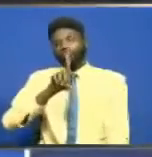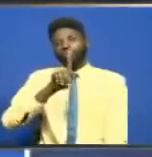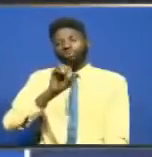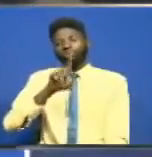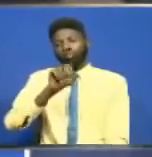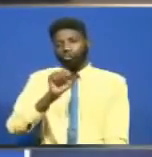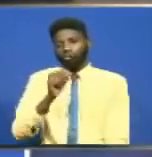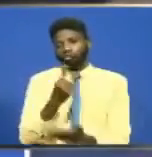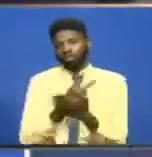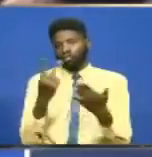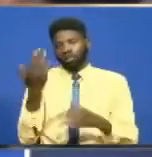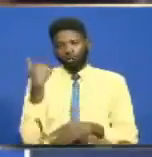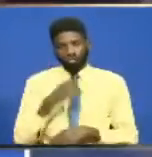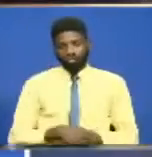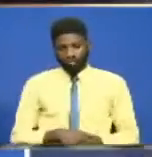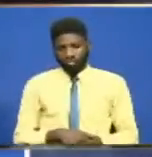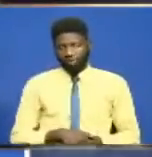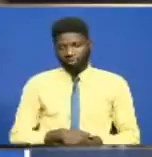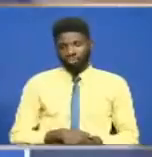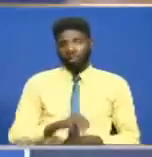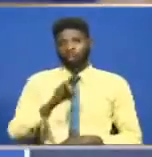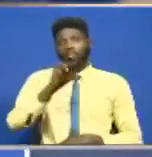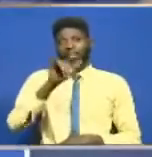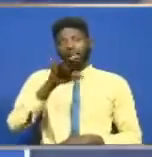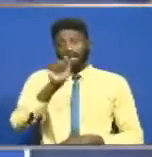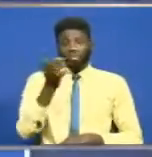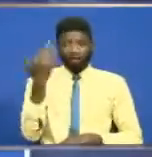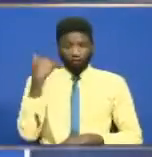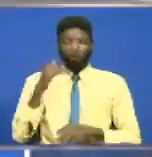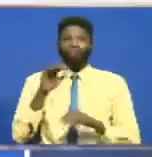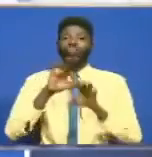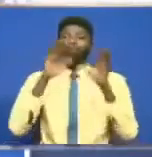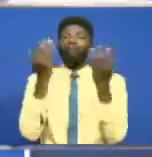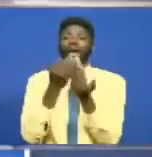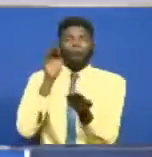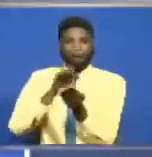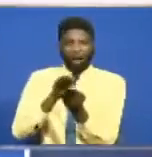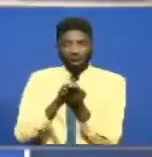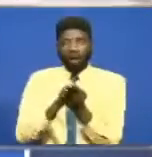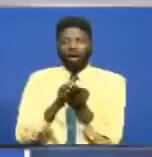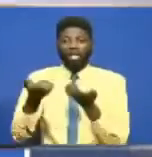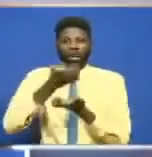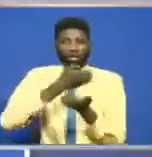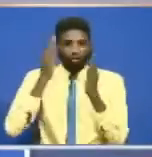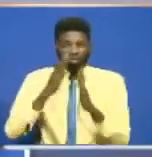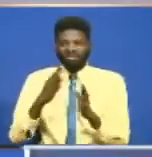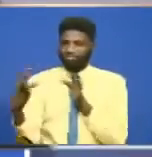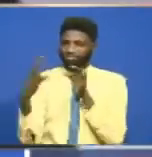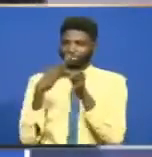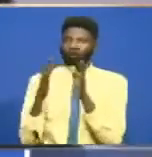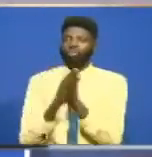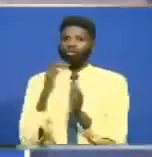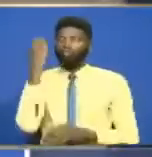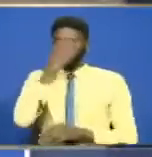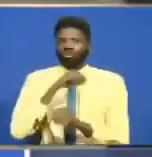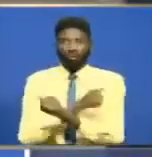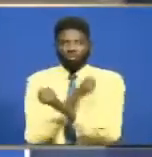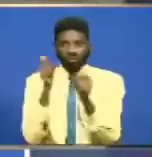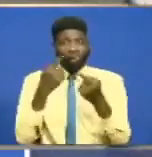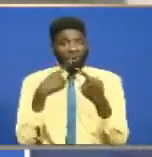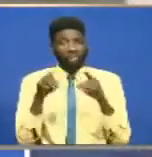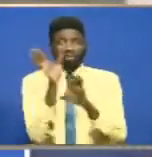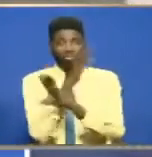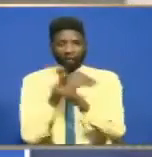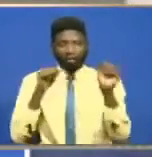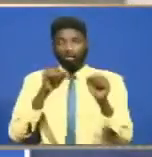ago. Sandu, a former World Bank economist, has closer ties with Europe. President Igor, meanwhile, is openly